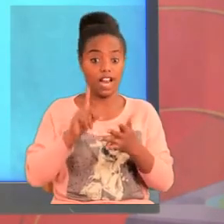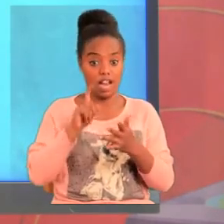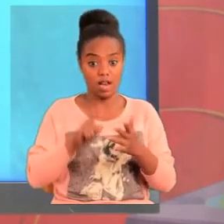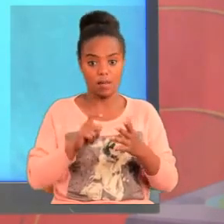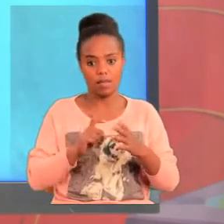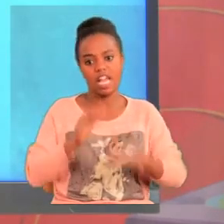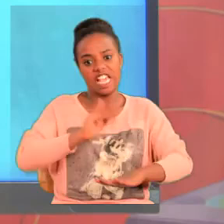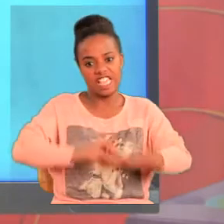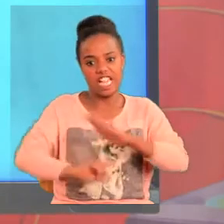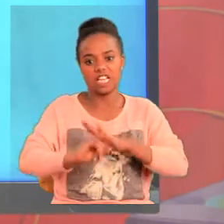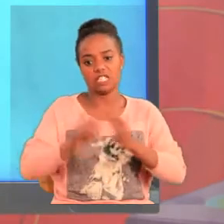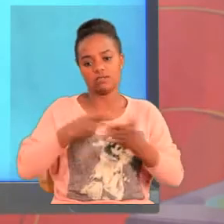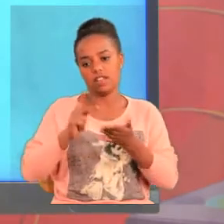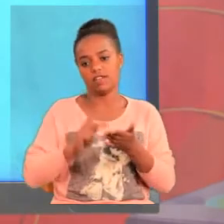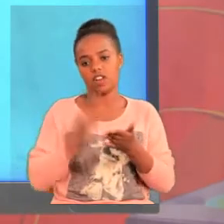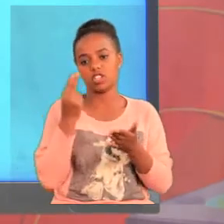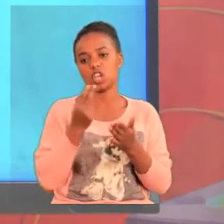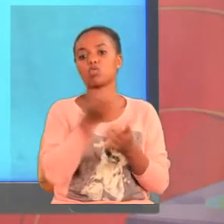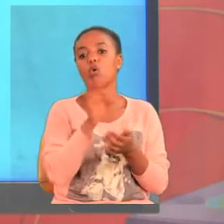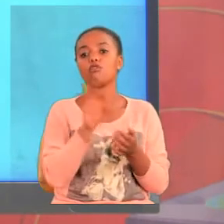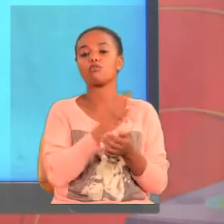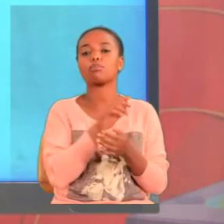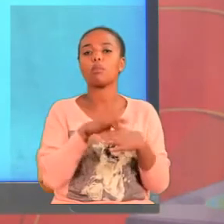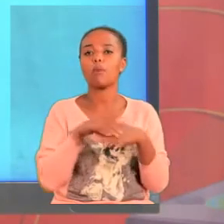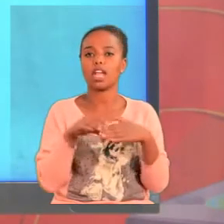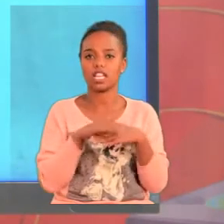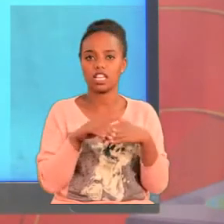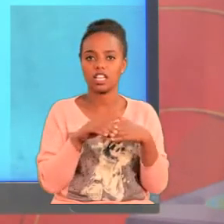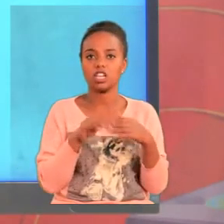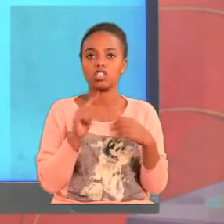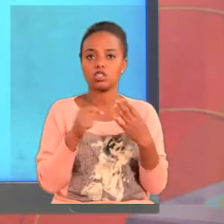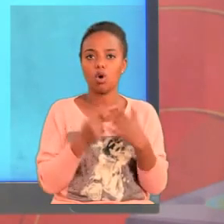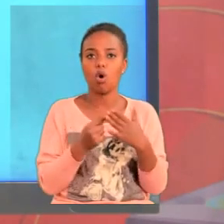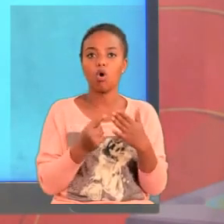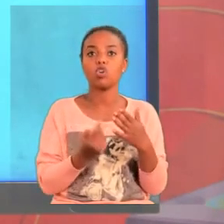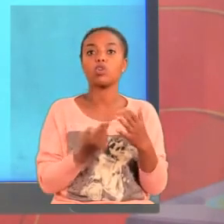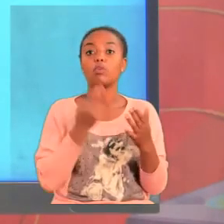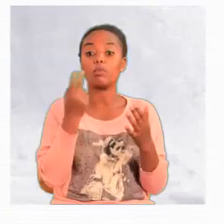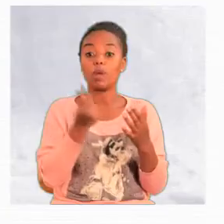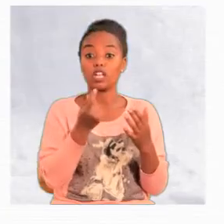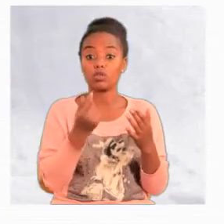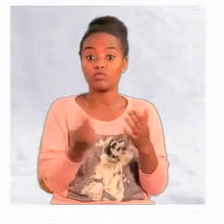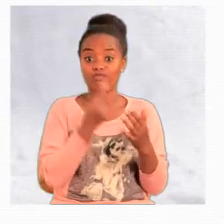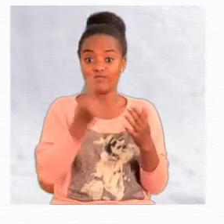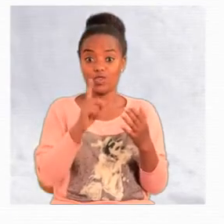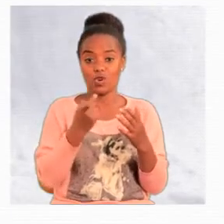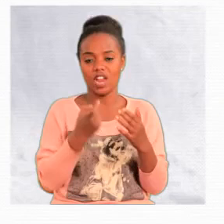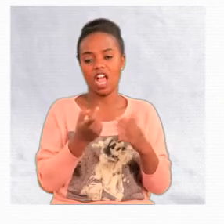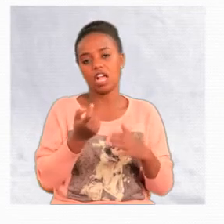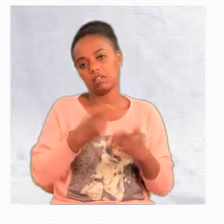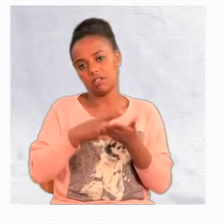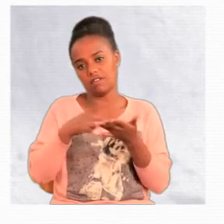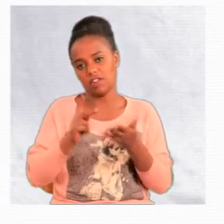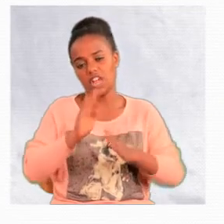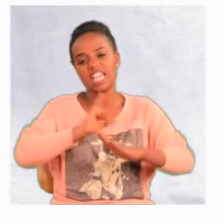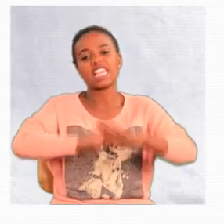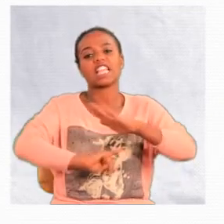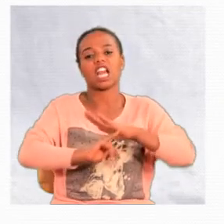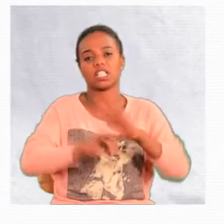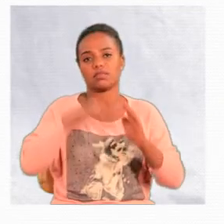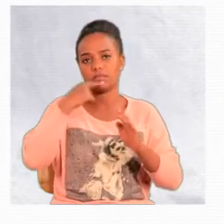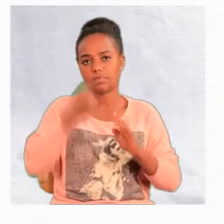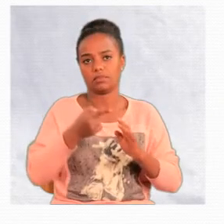the use of money. So, if he paid for the use of money, we call it interest. A capital